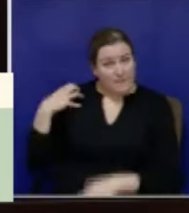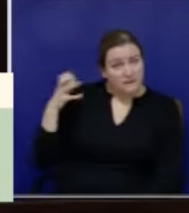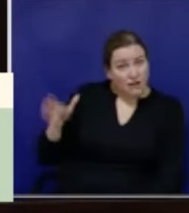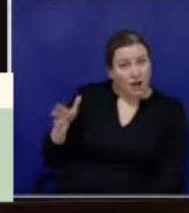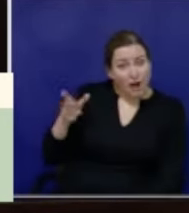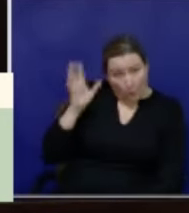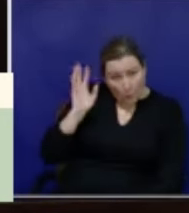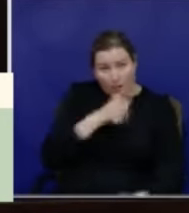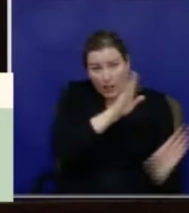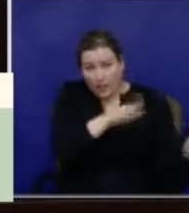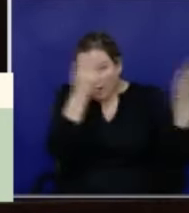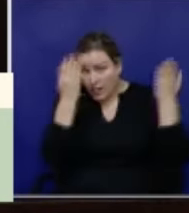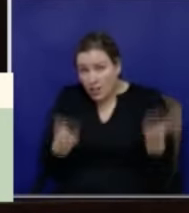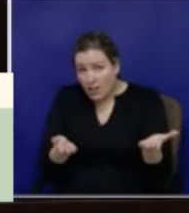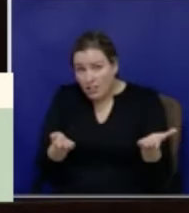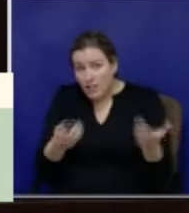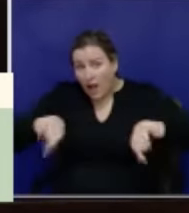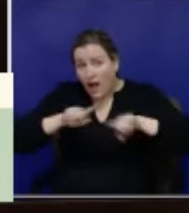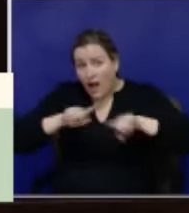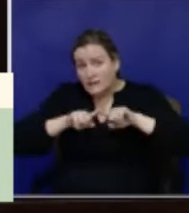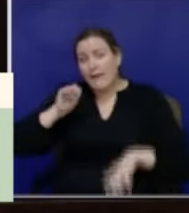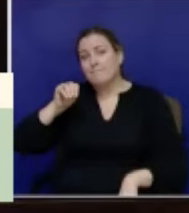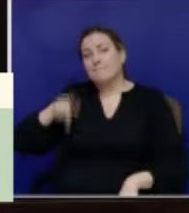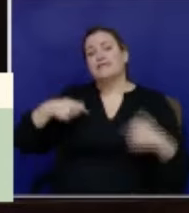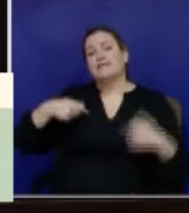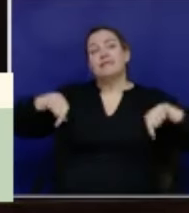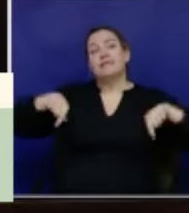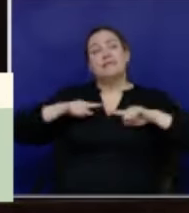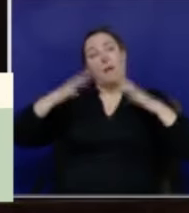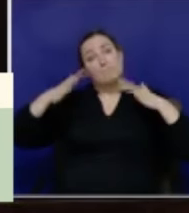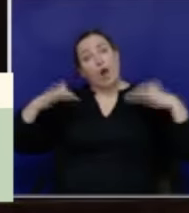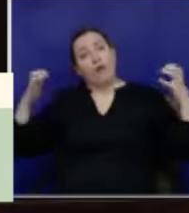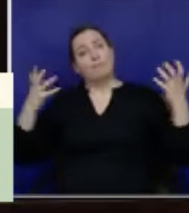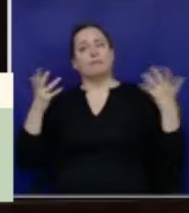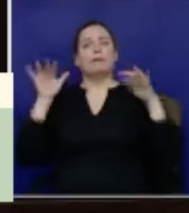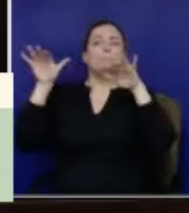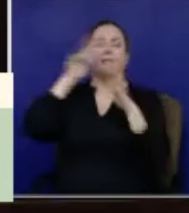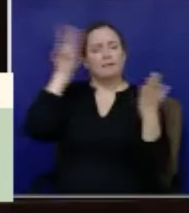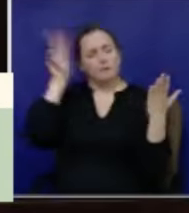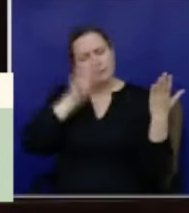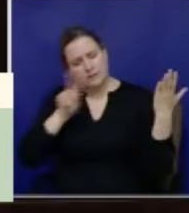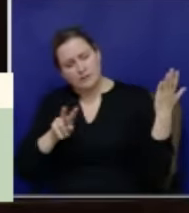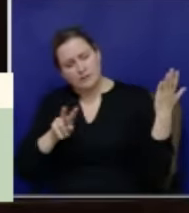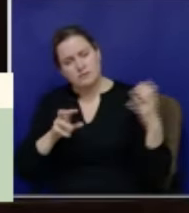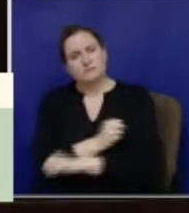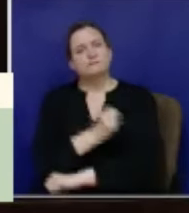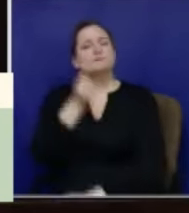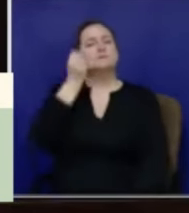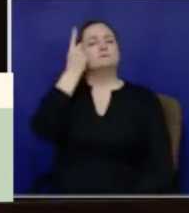for ratification so that we as MPs and the broader public can fully understand